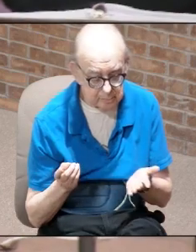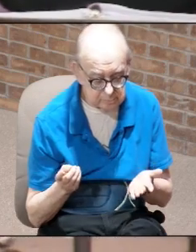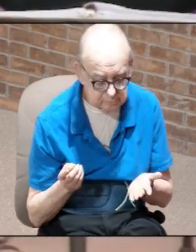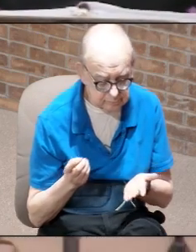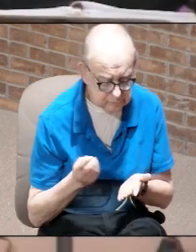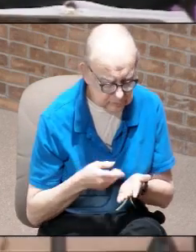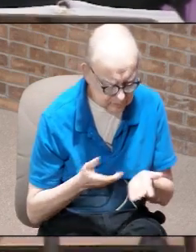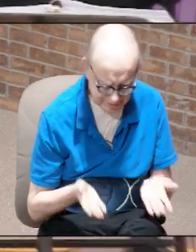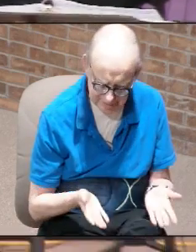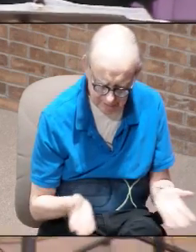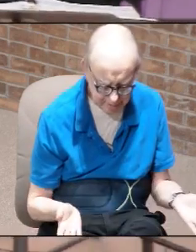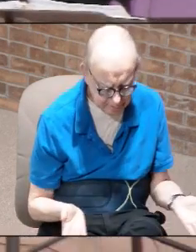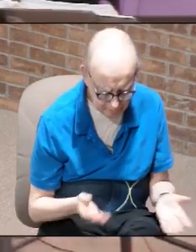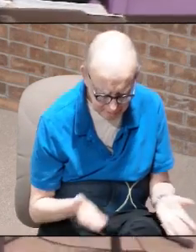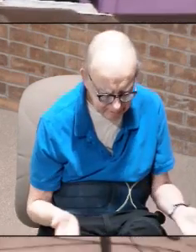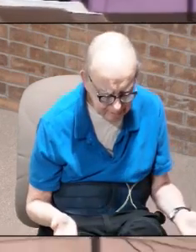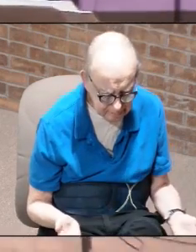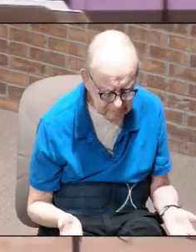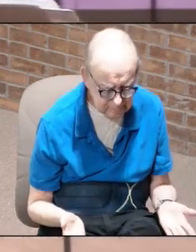What's down here?